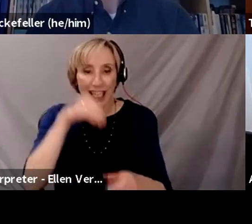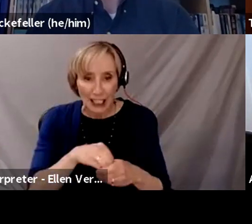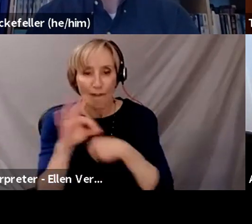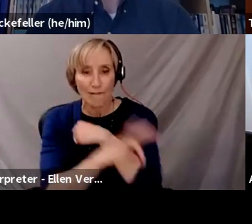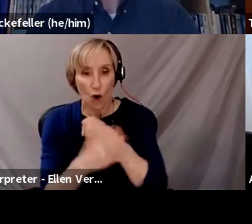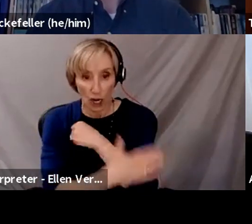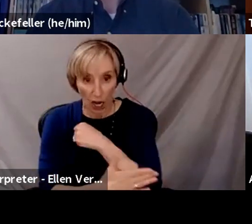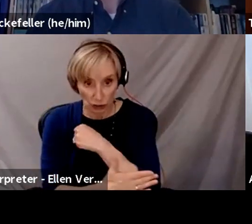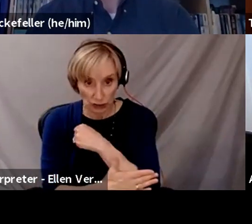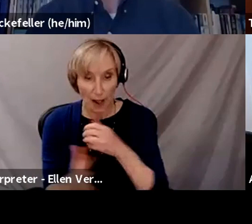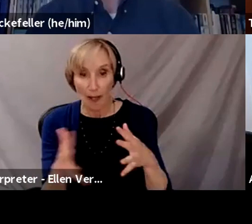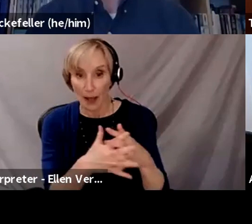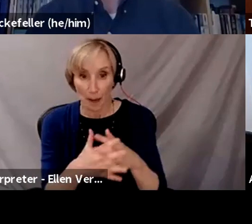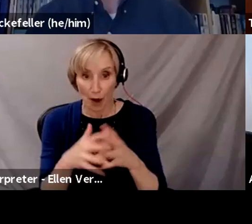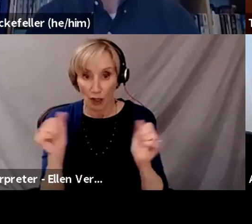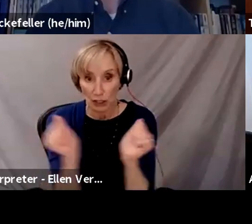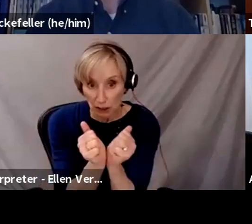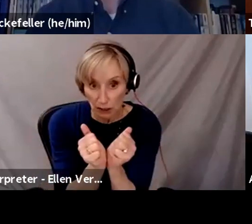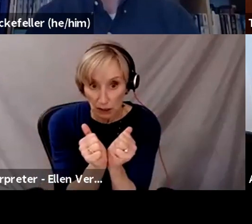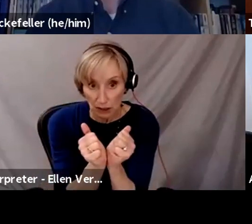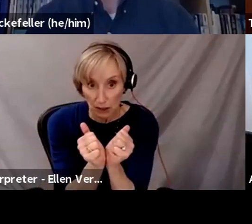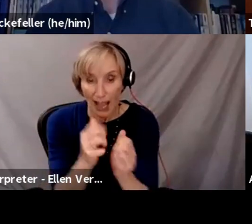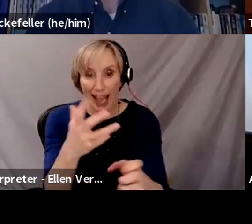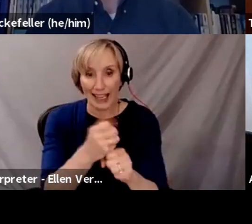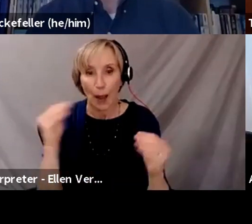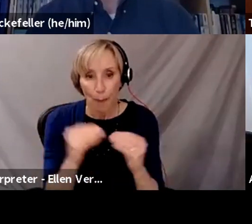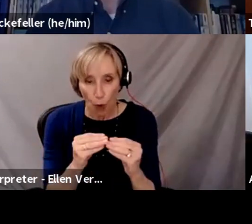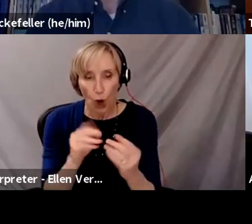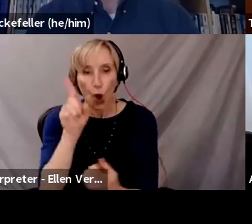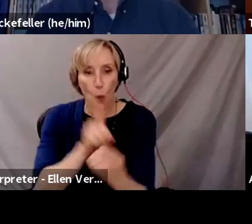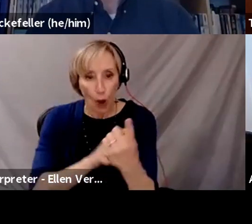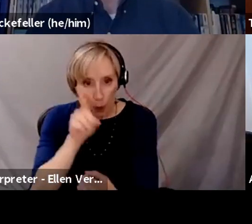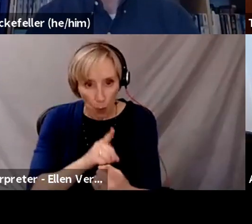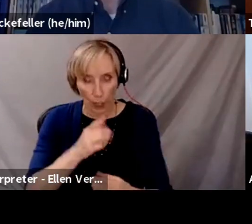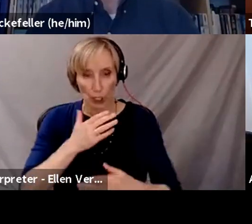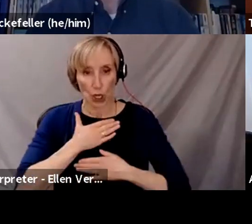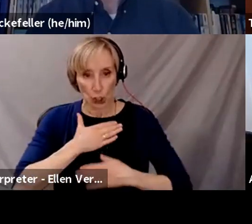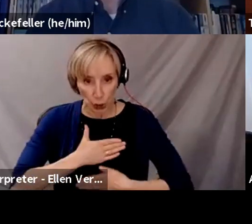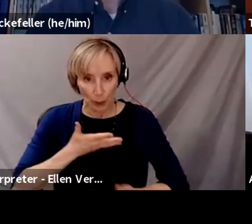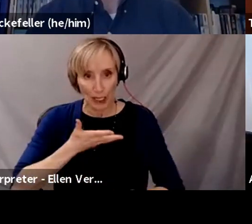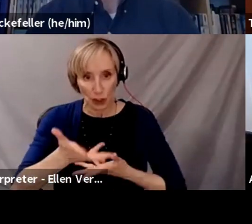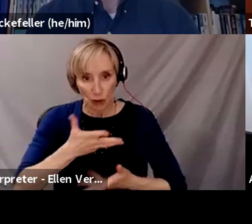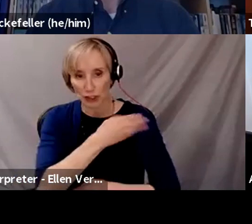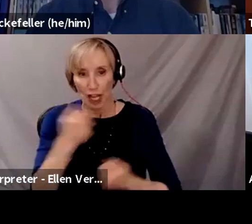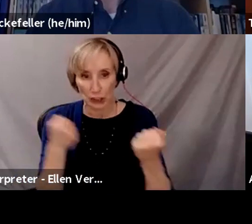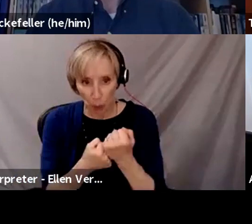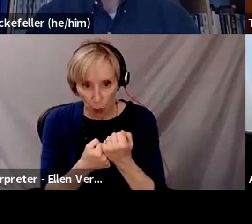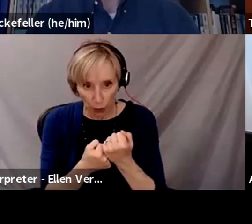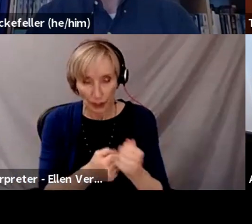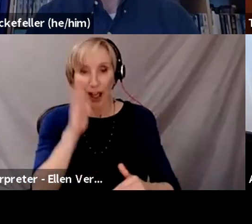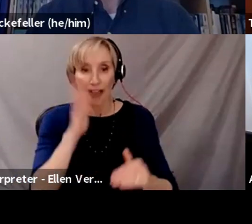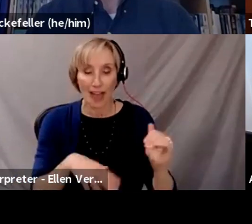detaining get more one-on-one human interaction and support than